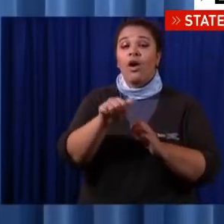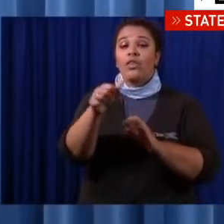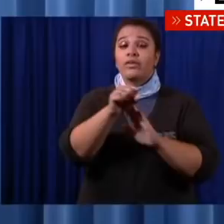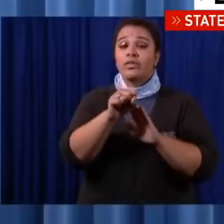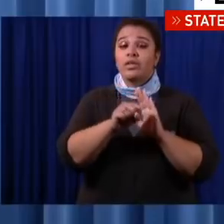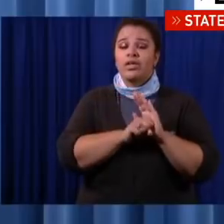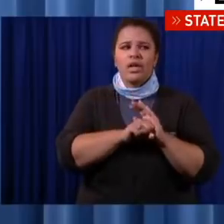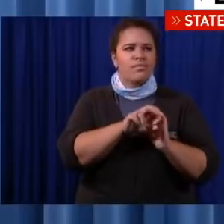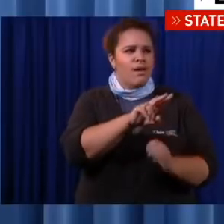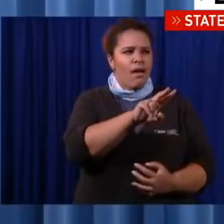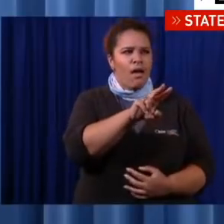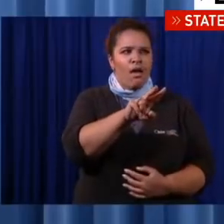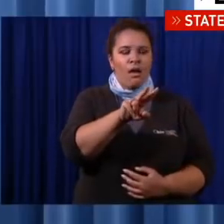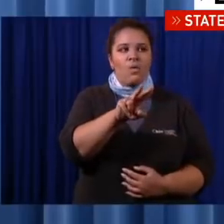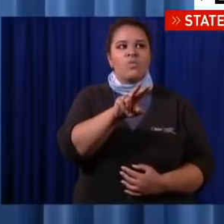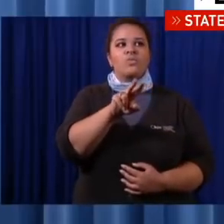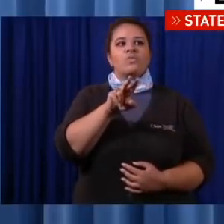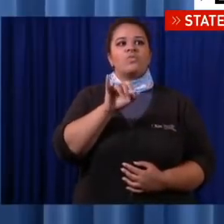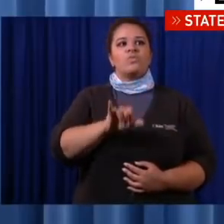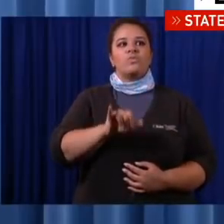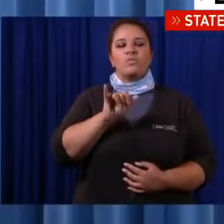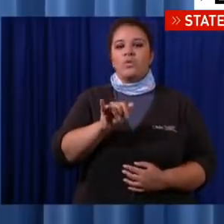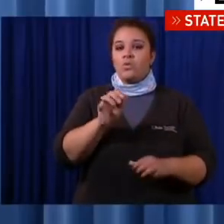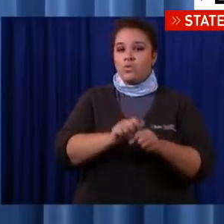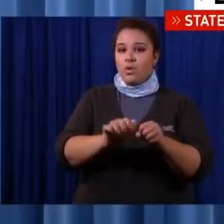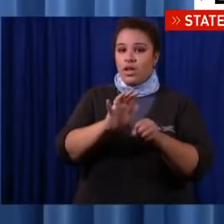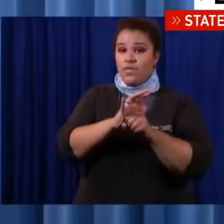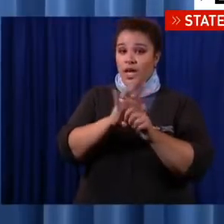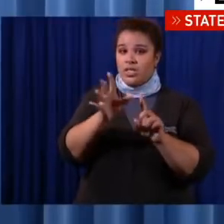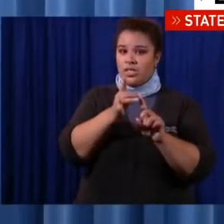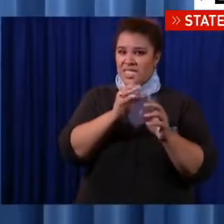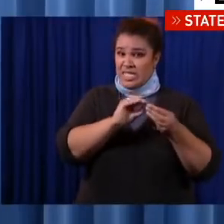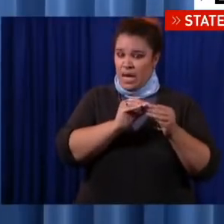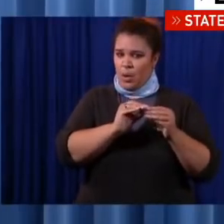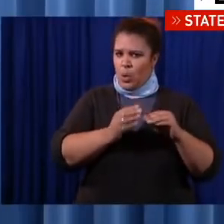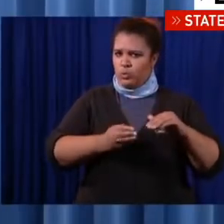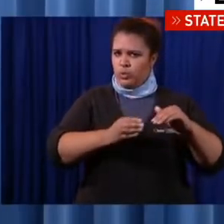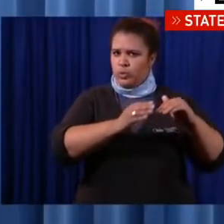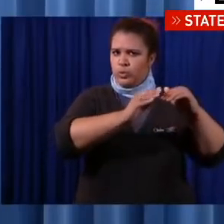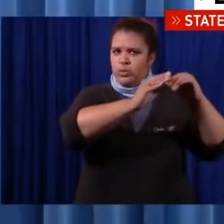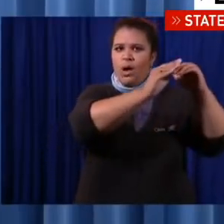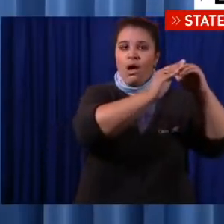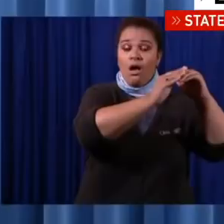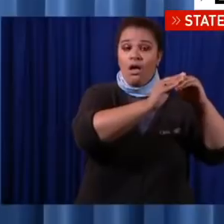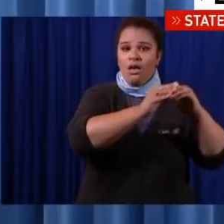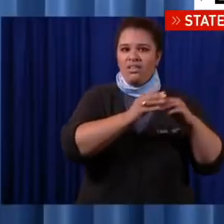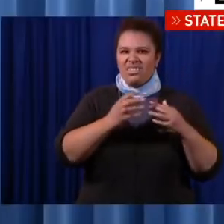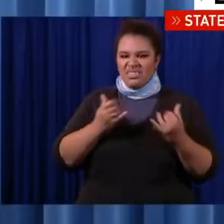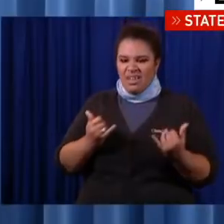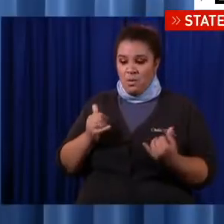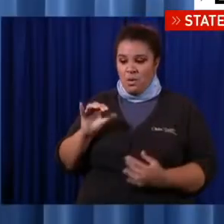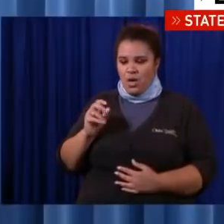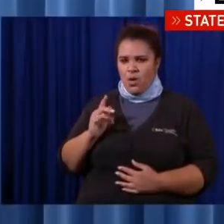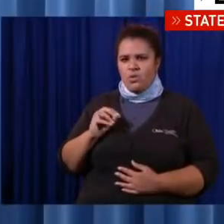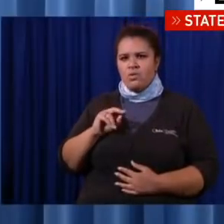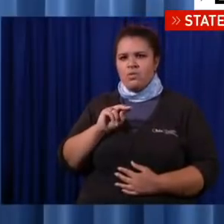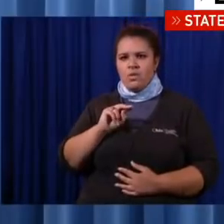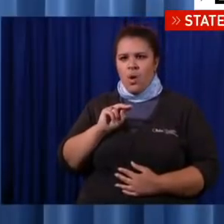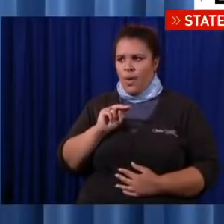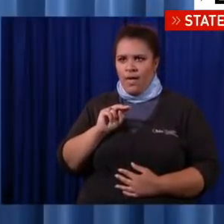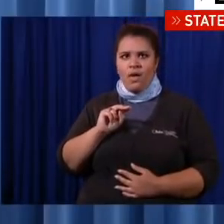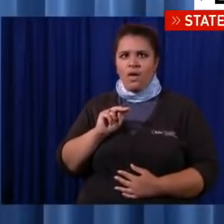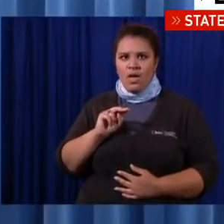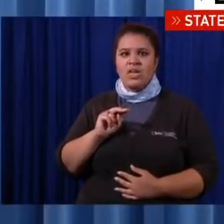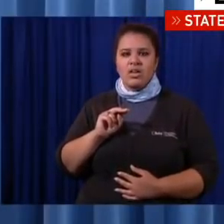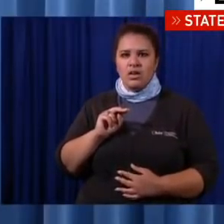begin to rise, have you looked at all what Ohio would do if we head down that same path, whether it be a pause of the reopening